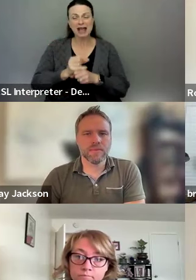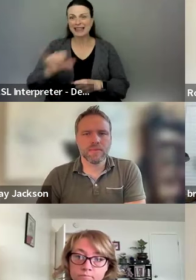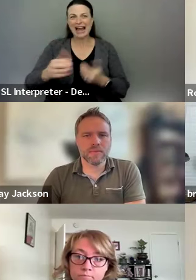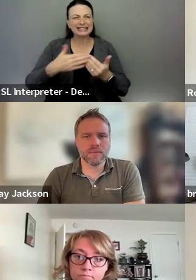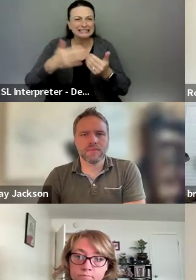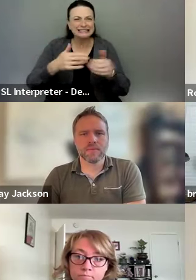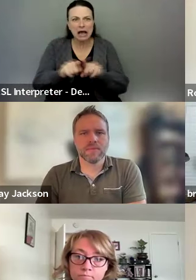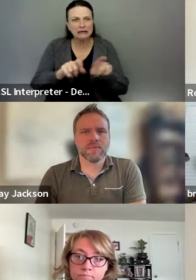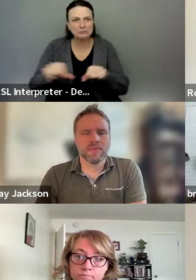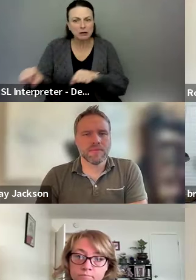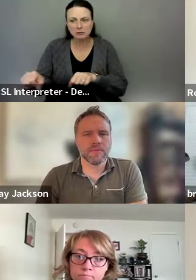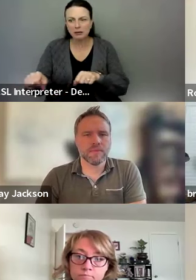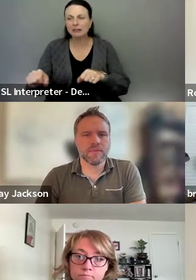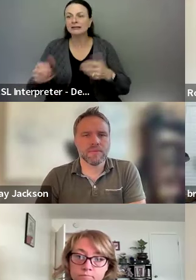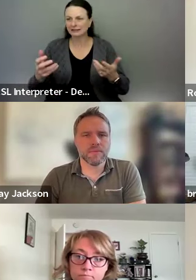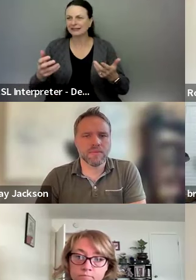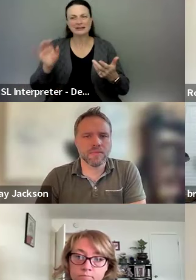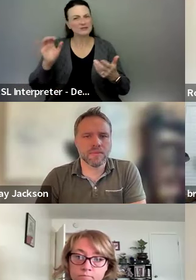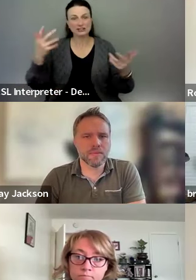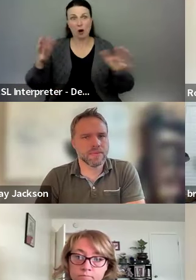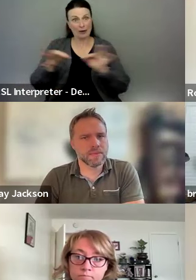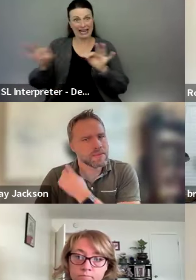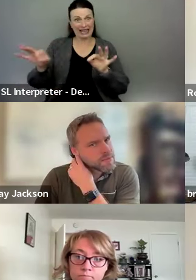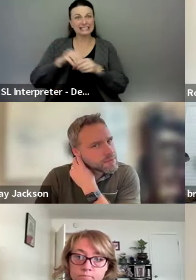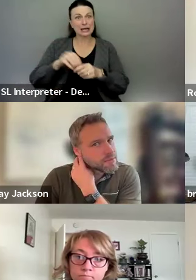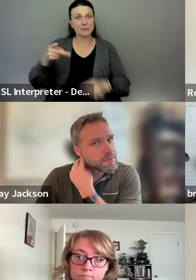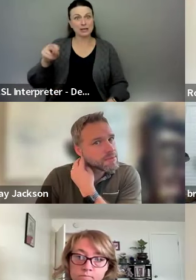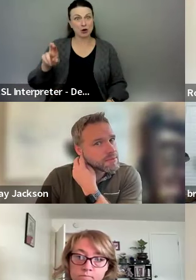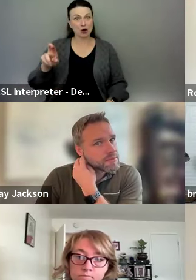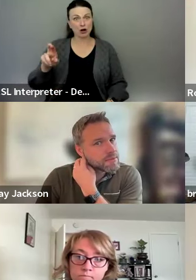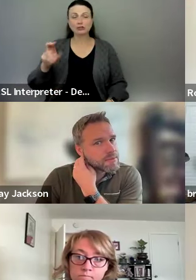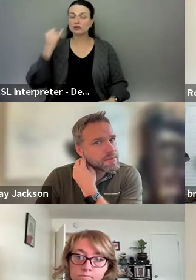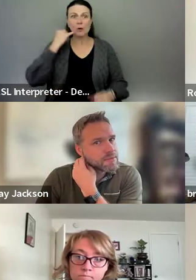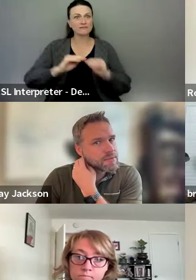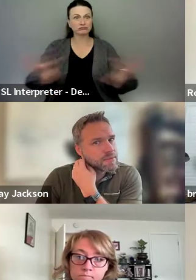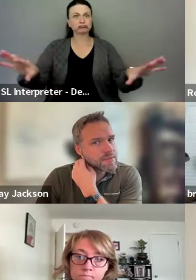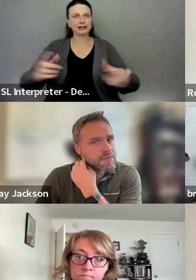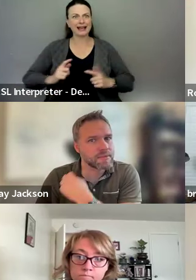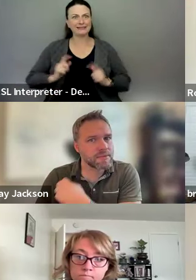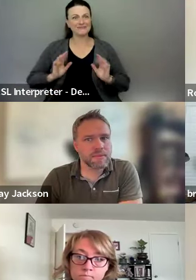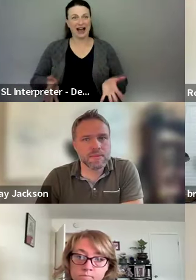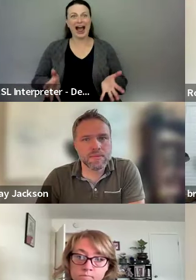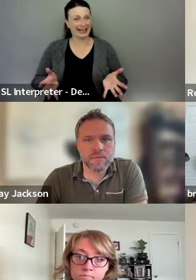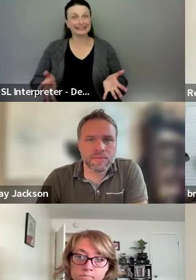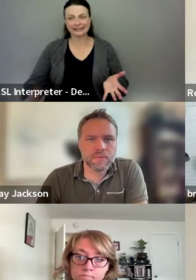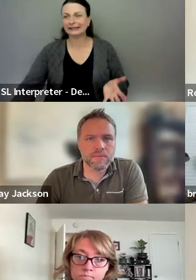easy as possible, right? And so that is already linked in the PR. So if that goes live, it's fine. Like if it's still a